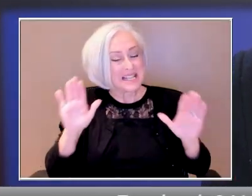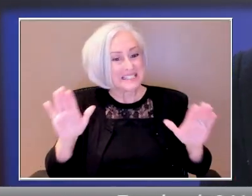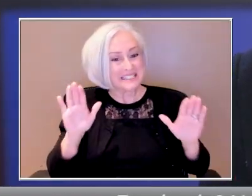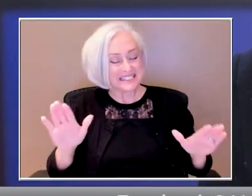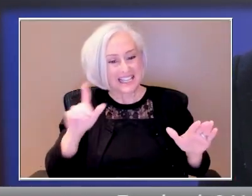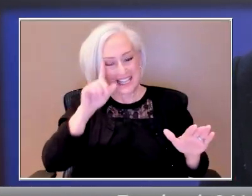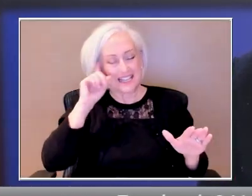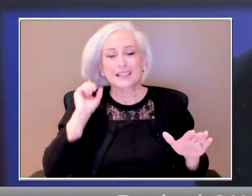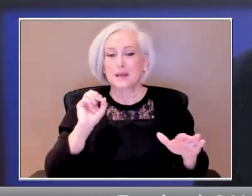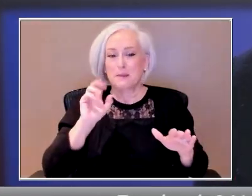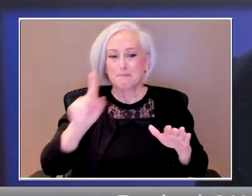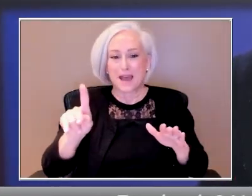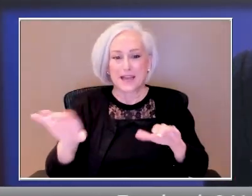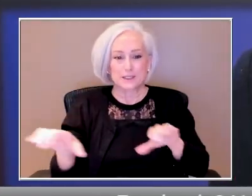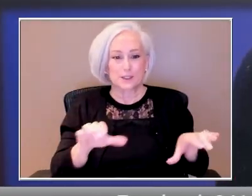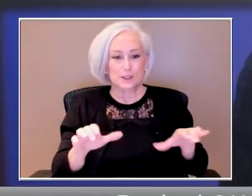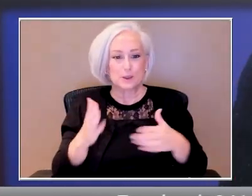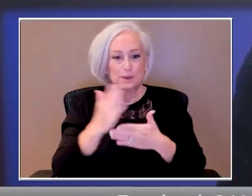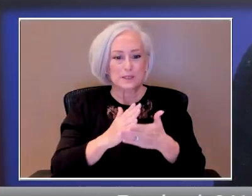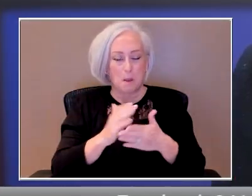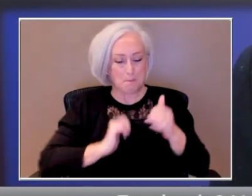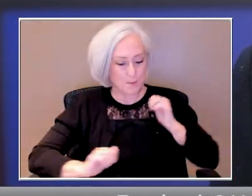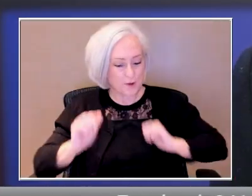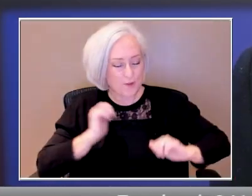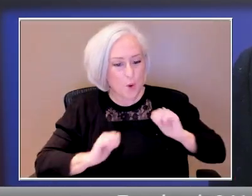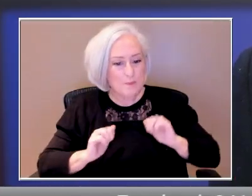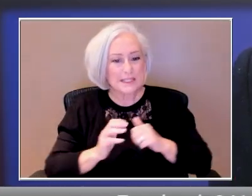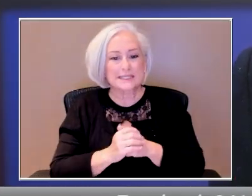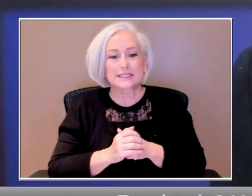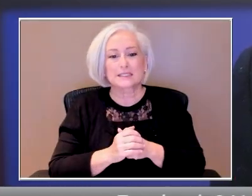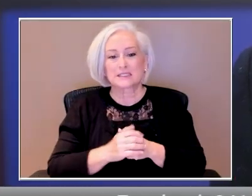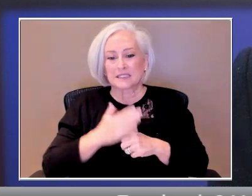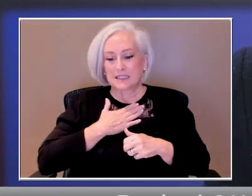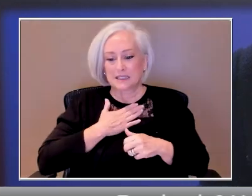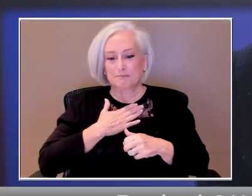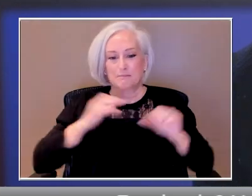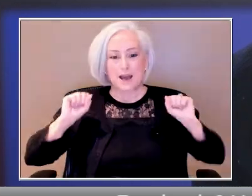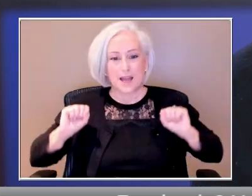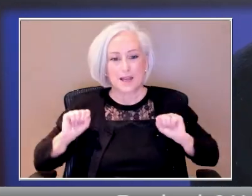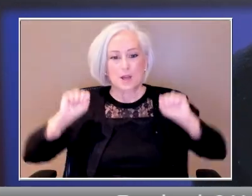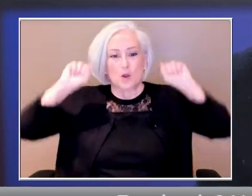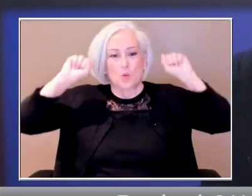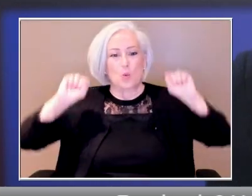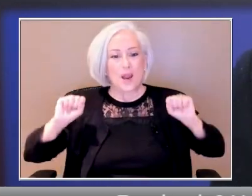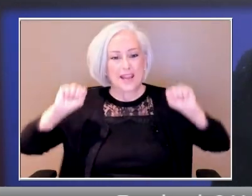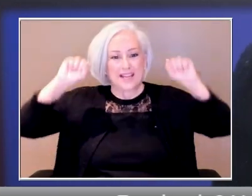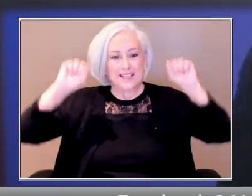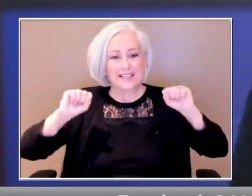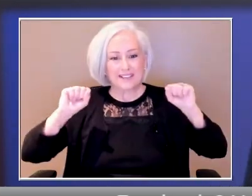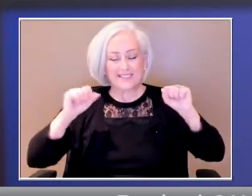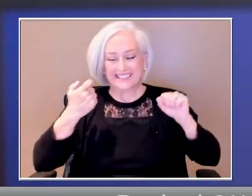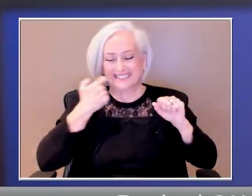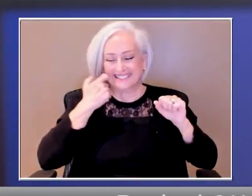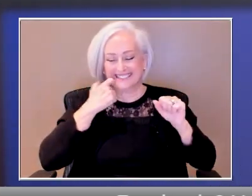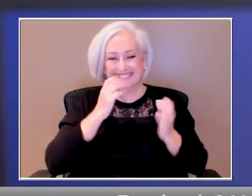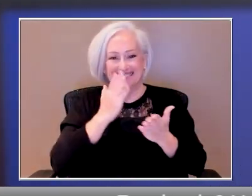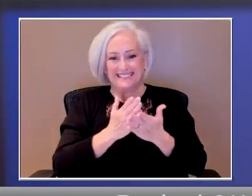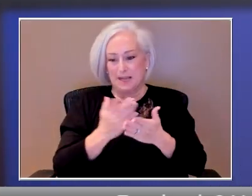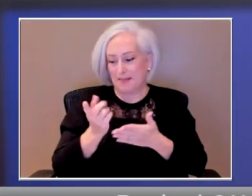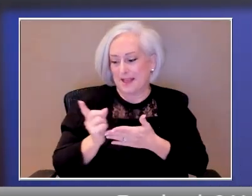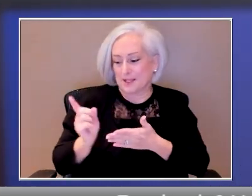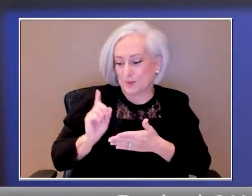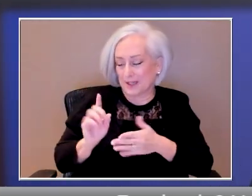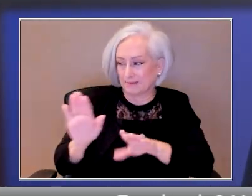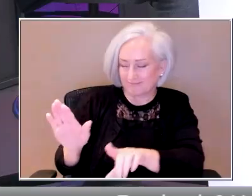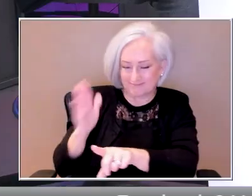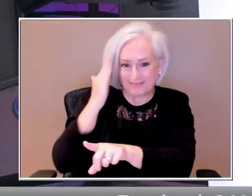some level of performance. My weightlifting restriction just lifted this past Tuesday. I'm going to be mindful about that, Dr.